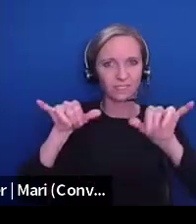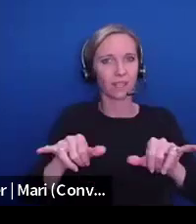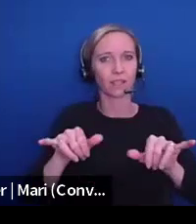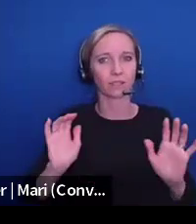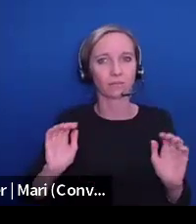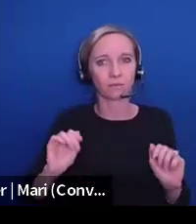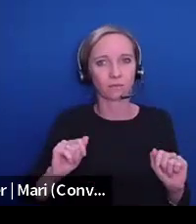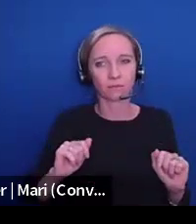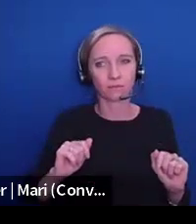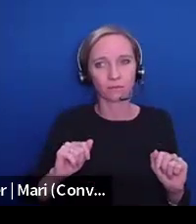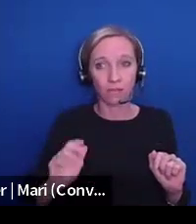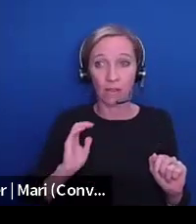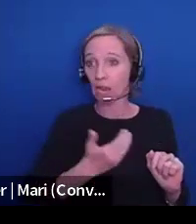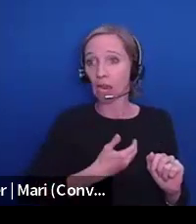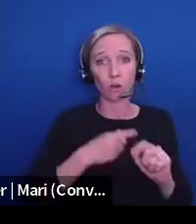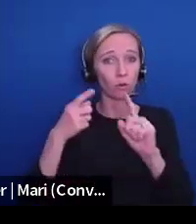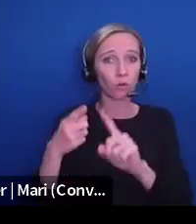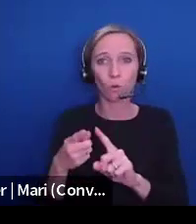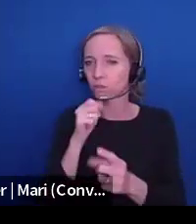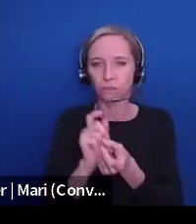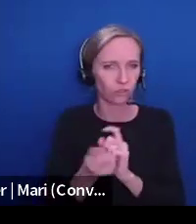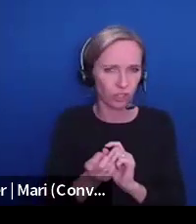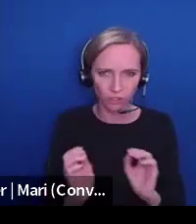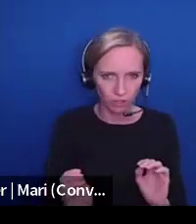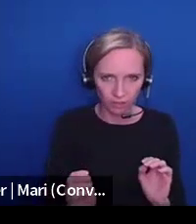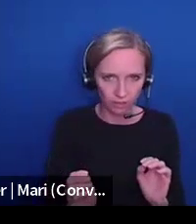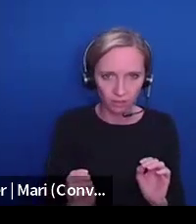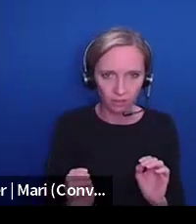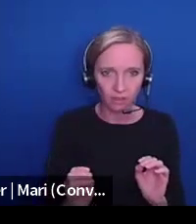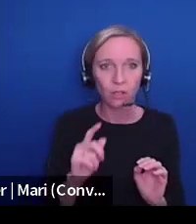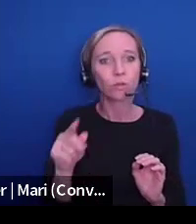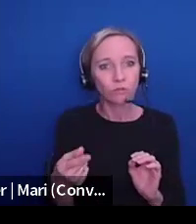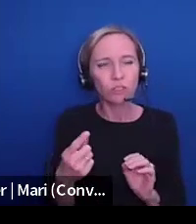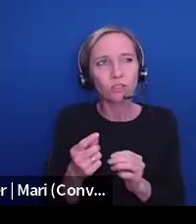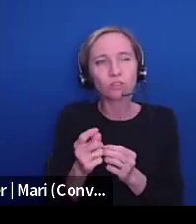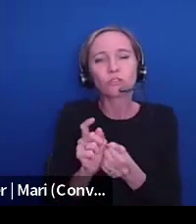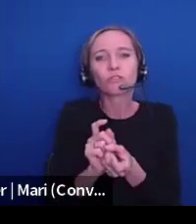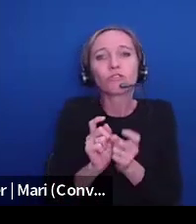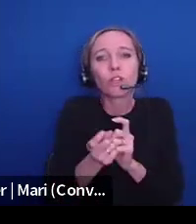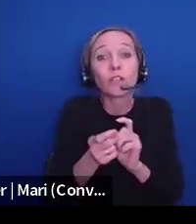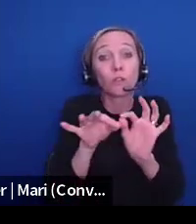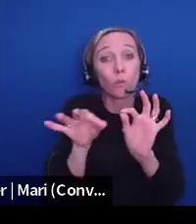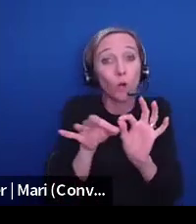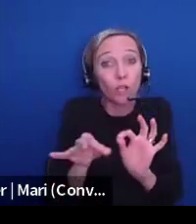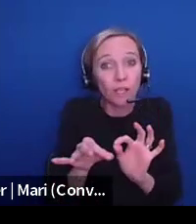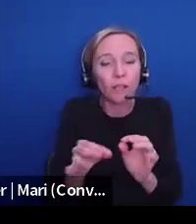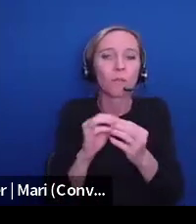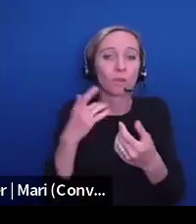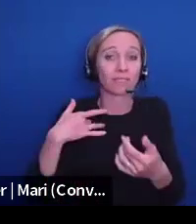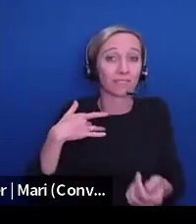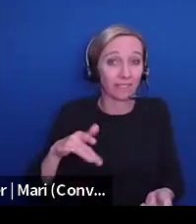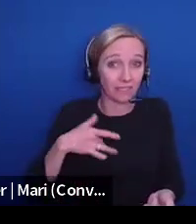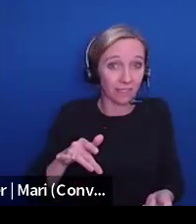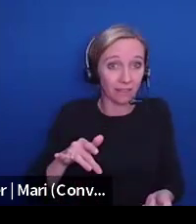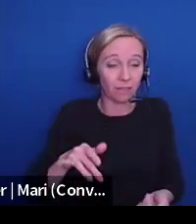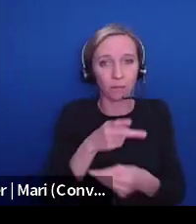same. Our goals are not changing. We are just changing wording. We are being more sensitive about